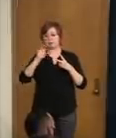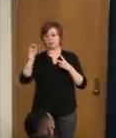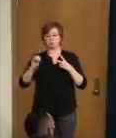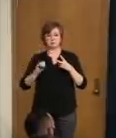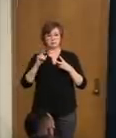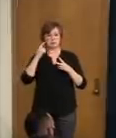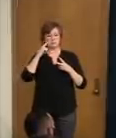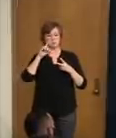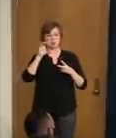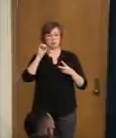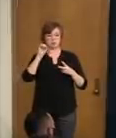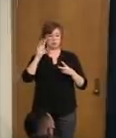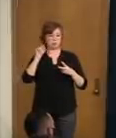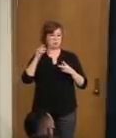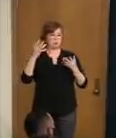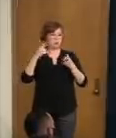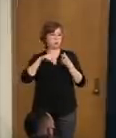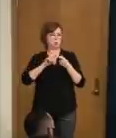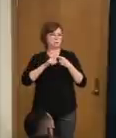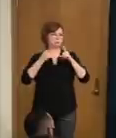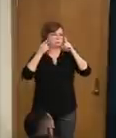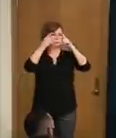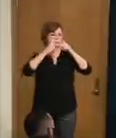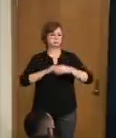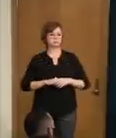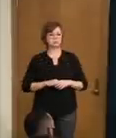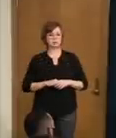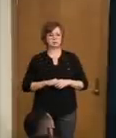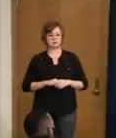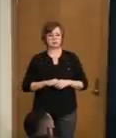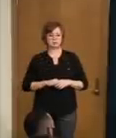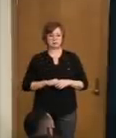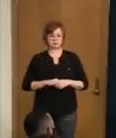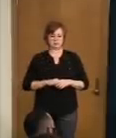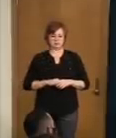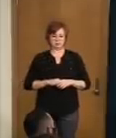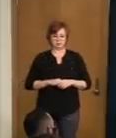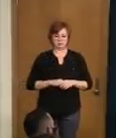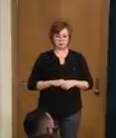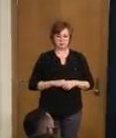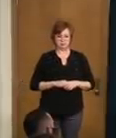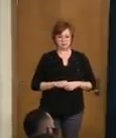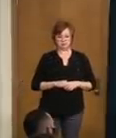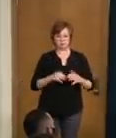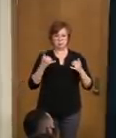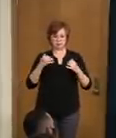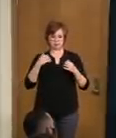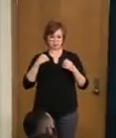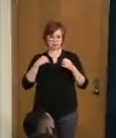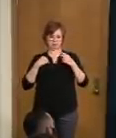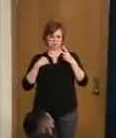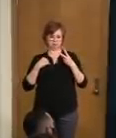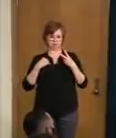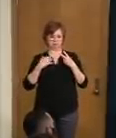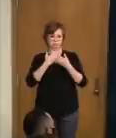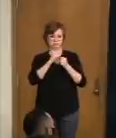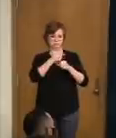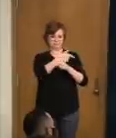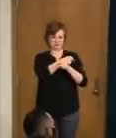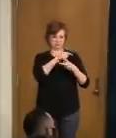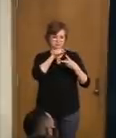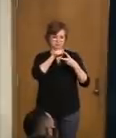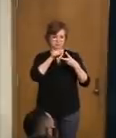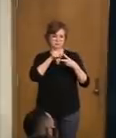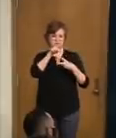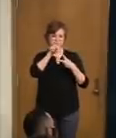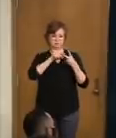some additional comments. So again, obviously, we have two safe and effective vaccines licensed in Canada. Early indications